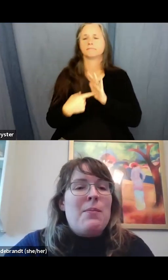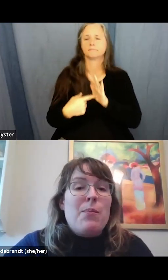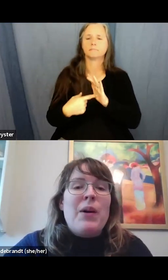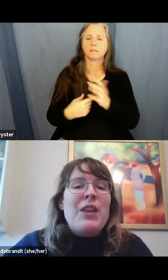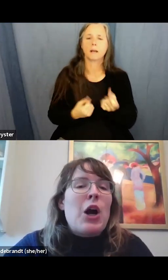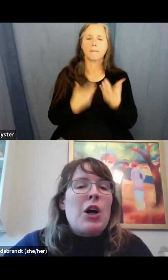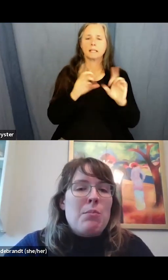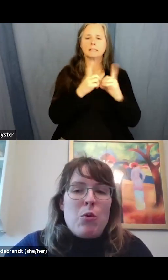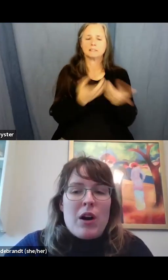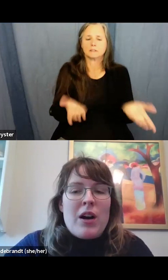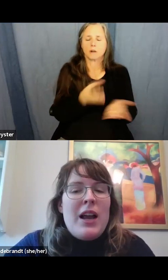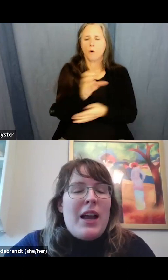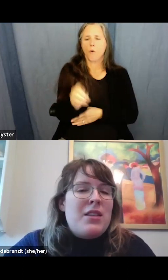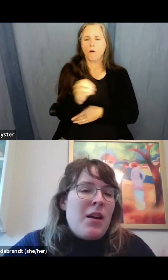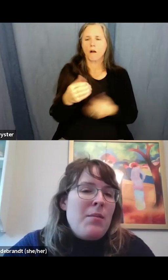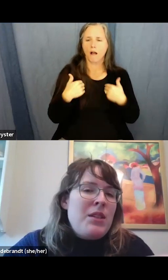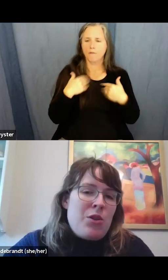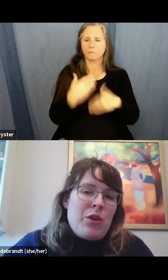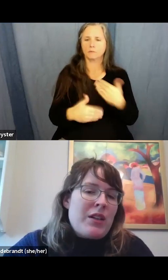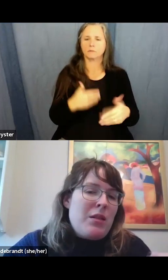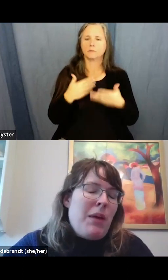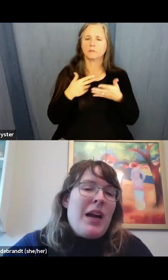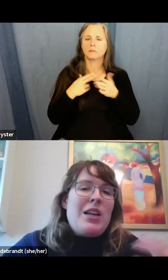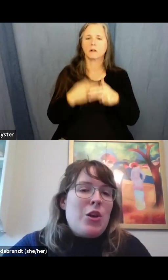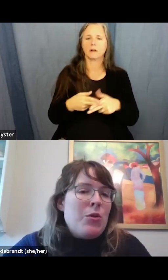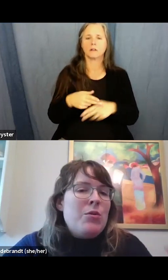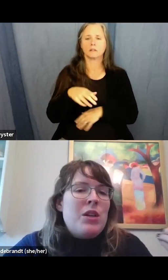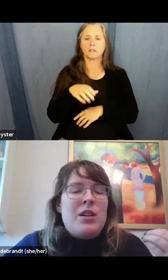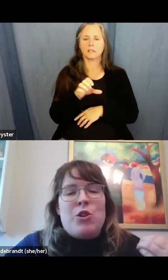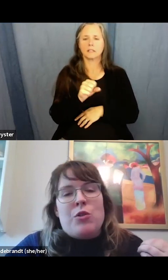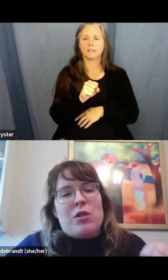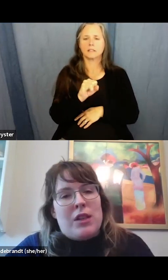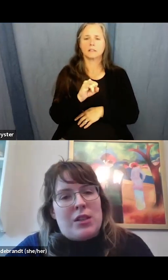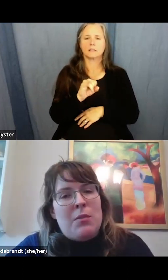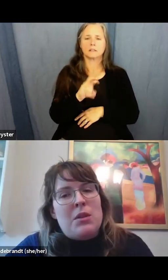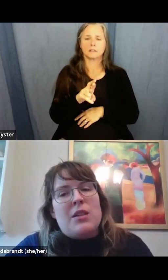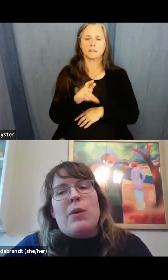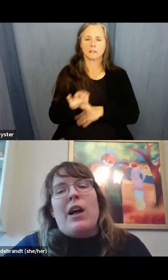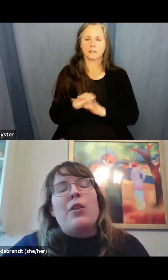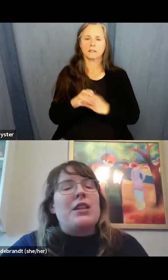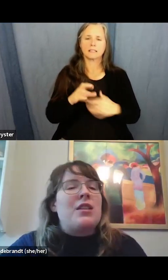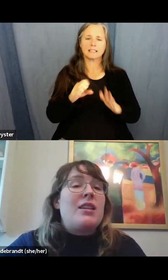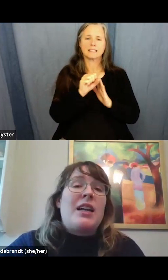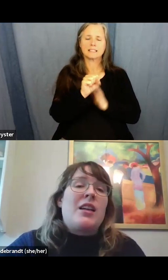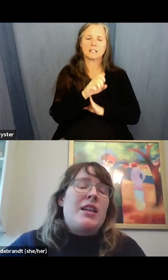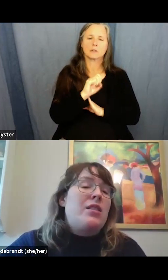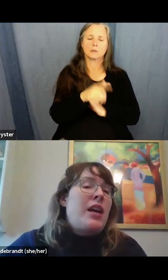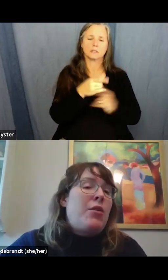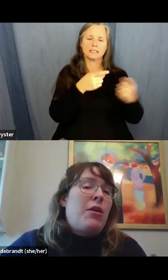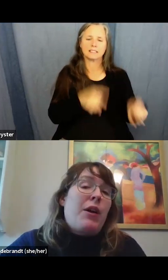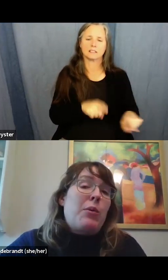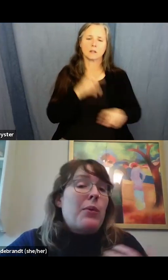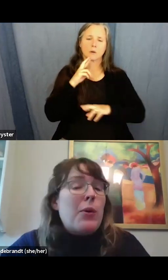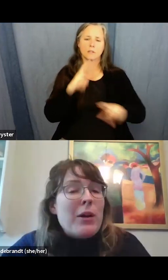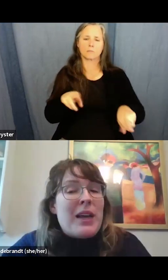students, but there are more. And some districts might use additional systems as well. That's not technically a